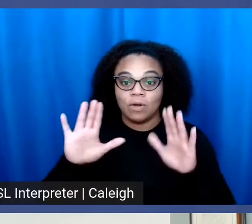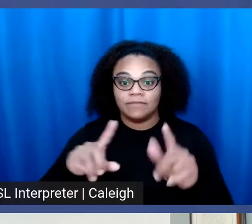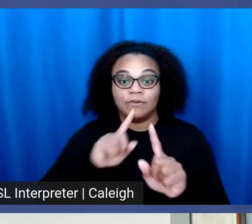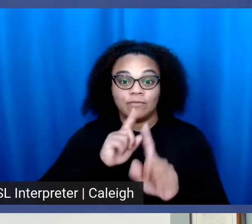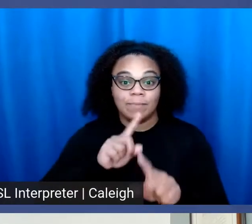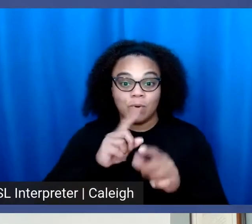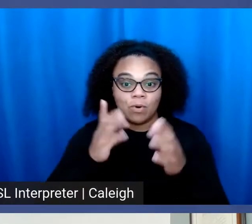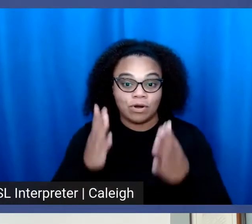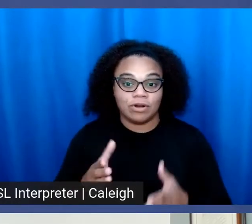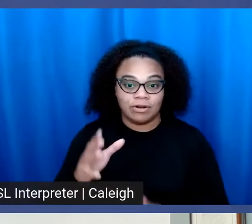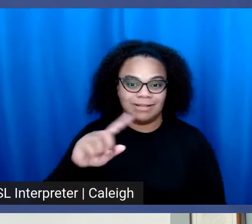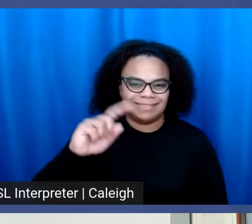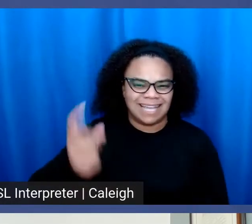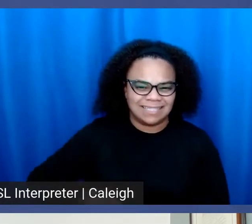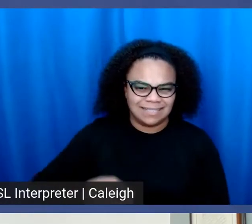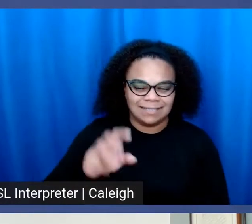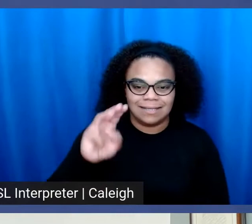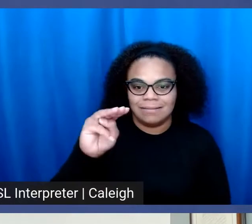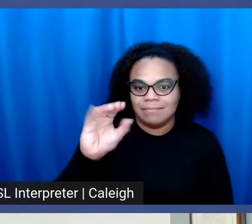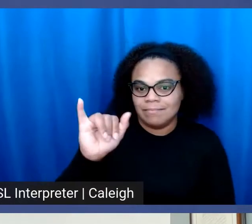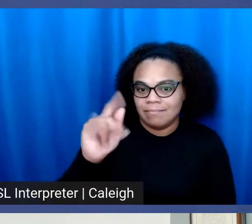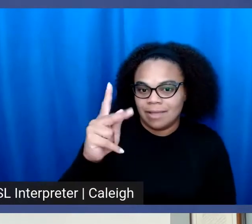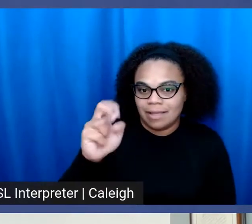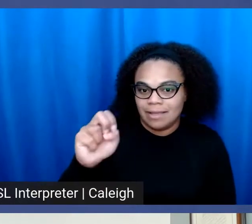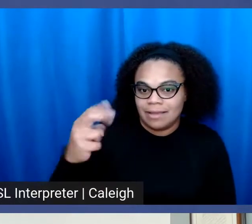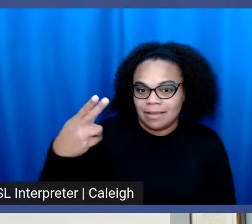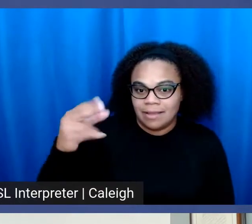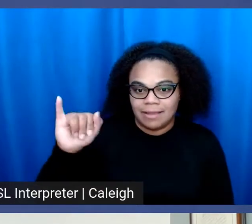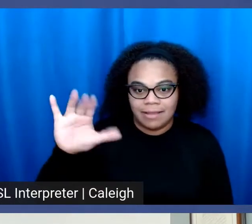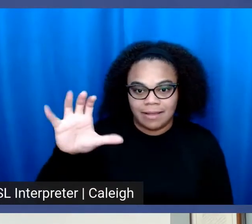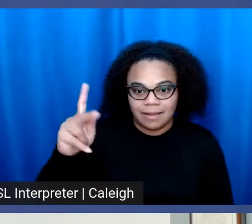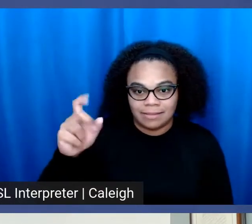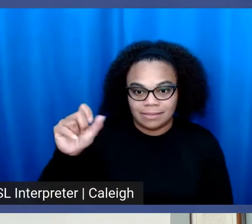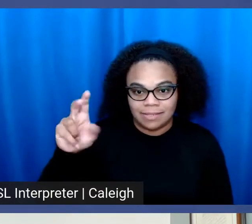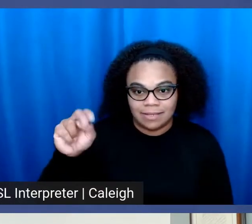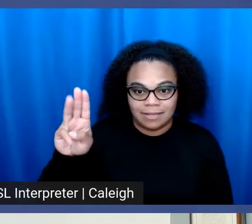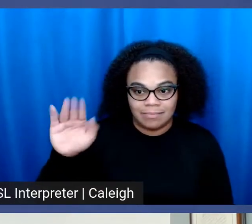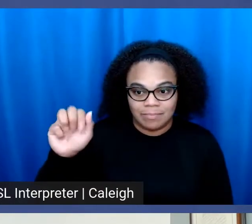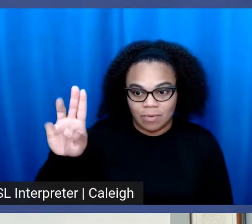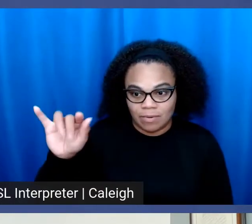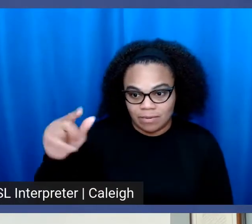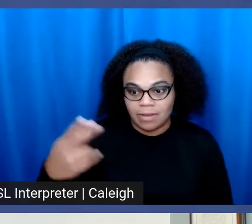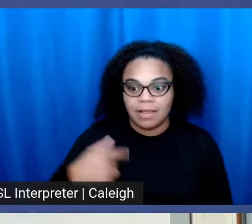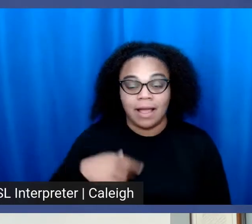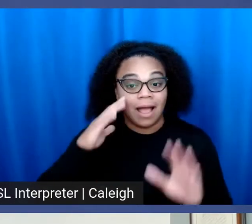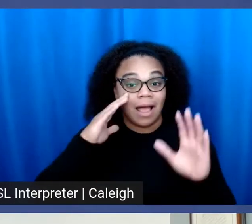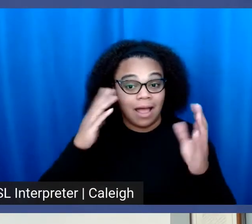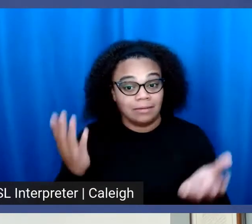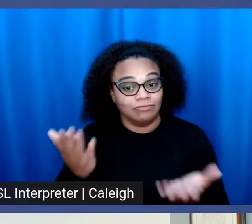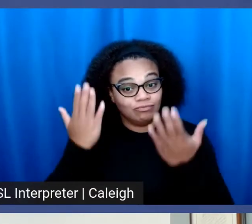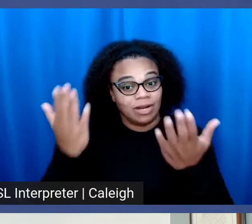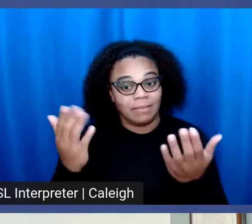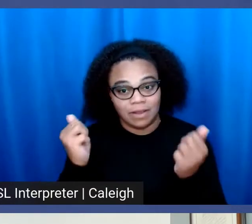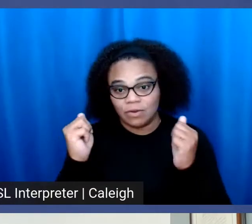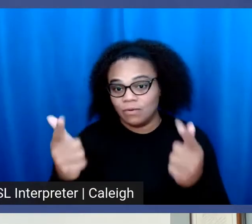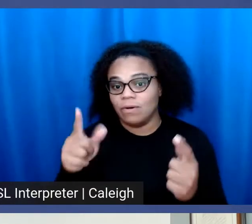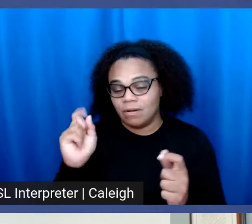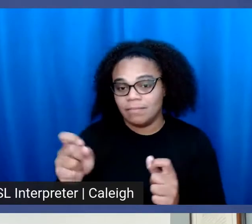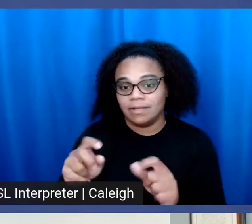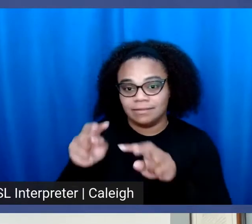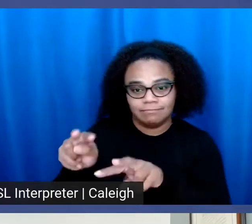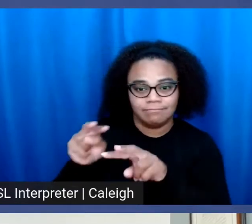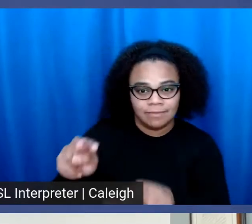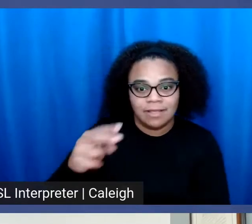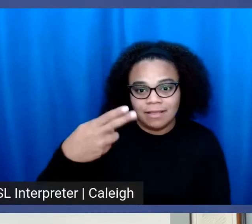Mike Hixenbaugh. I suggest everyone listening to this start following Mike Hixenbaugh on Twitter,